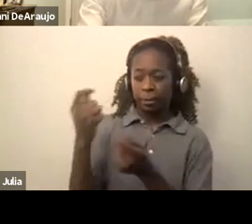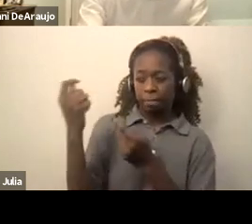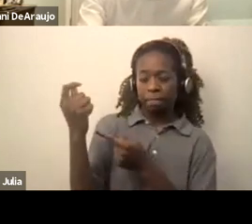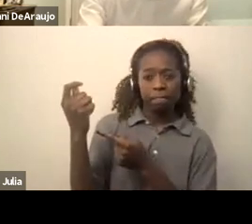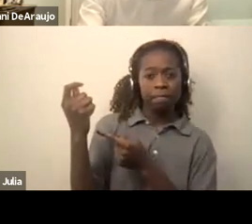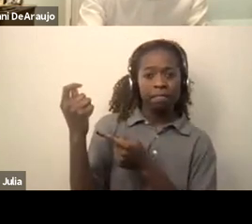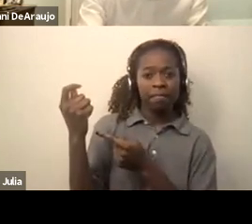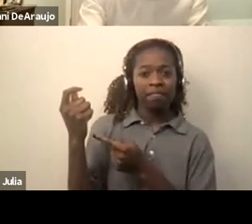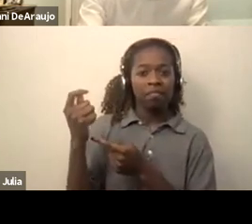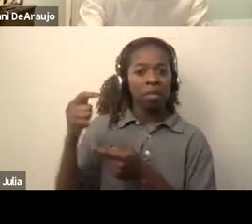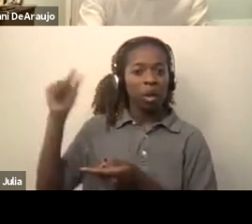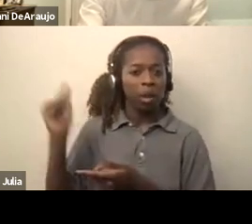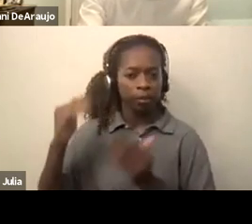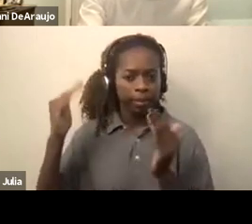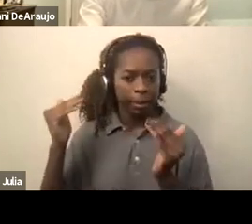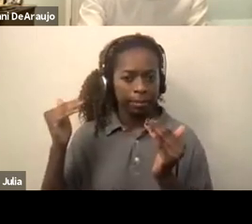expectations